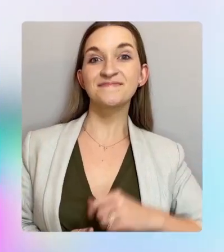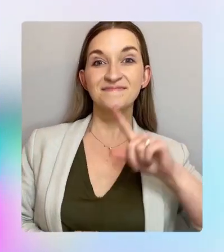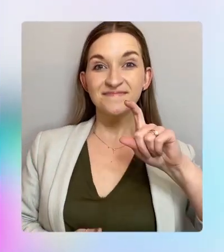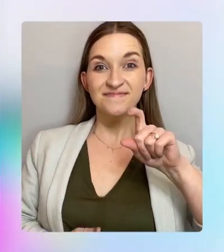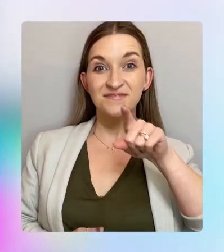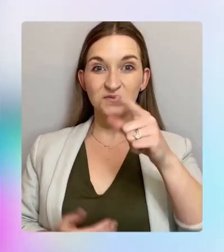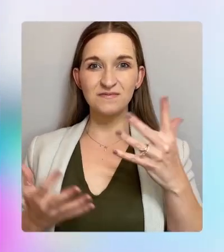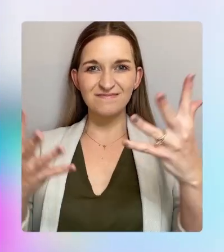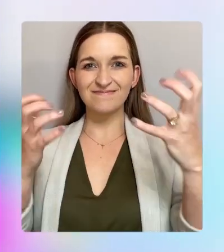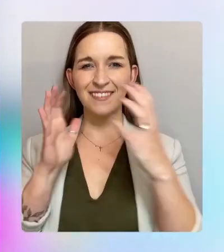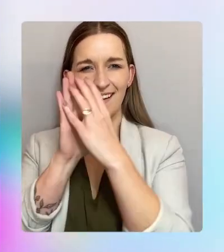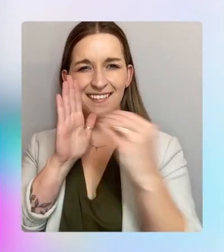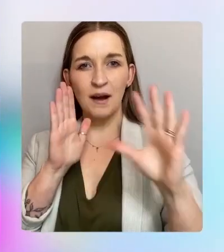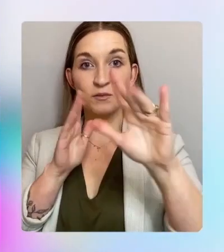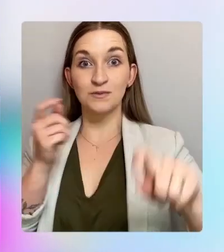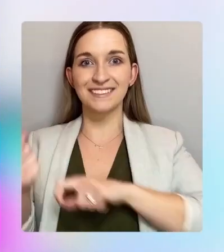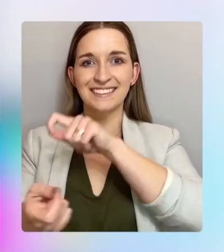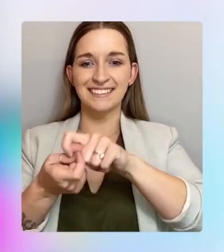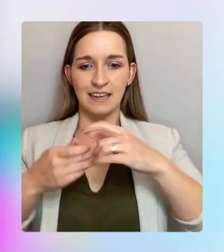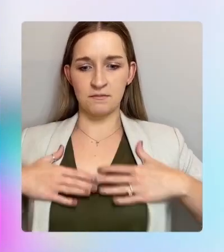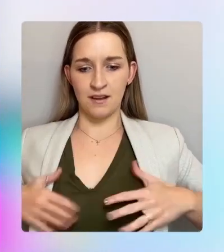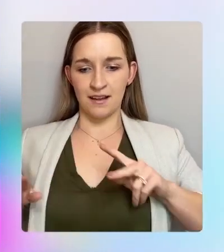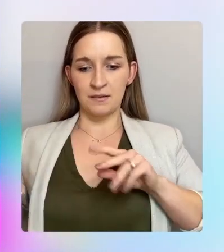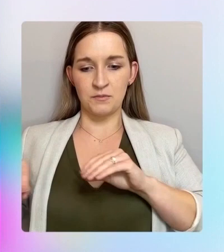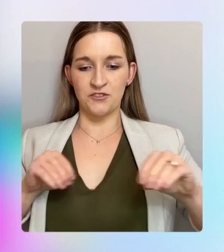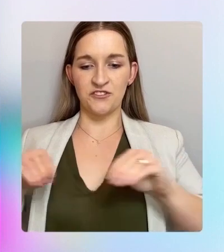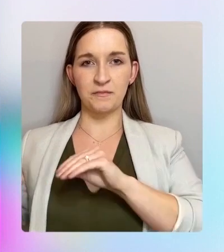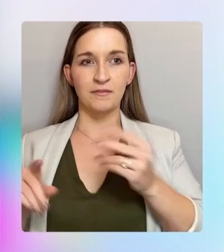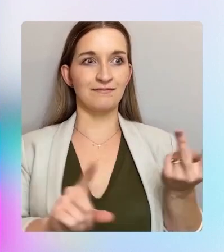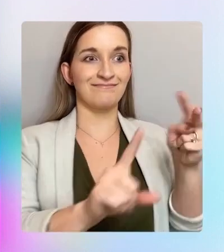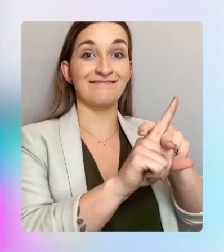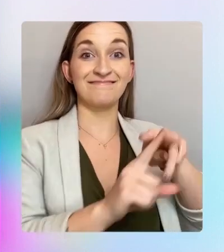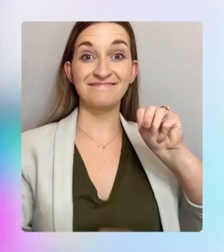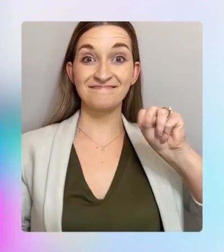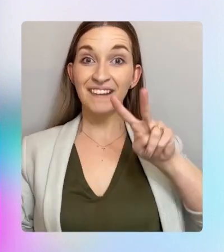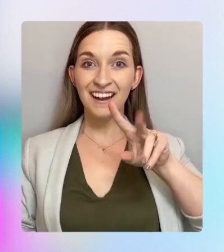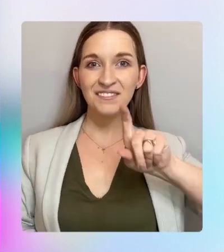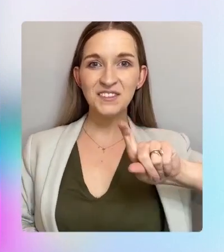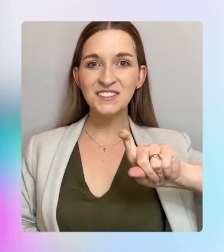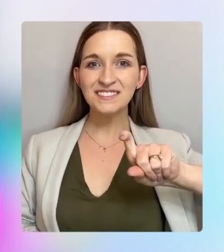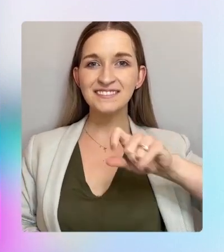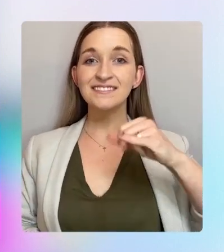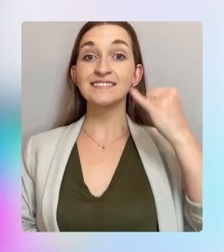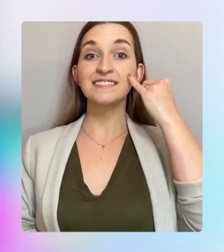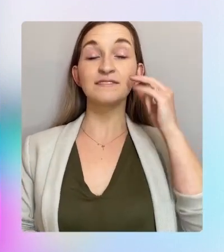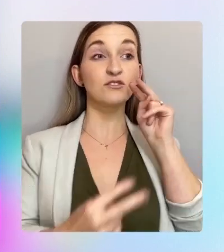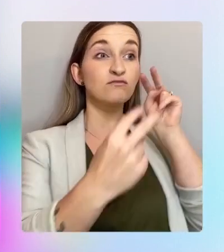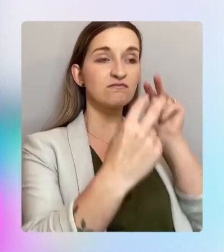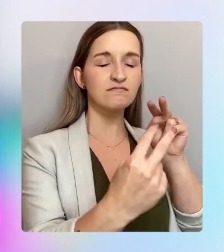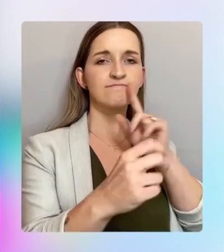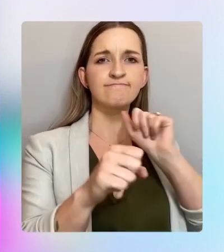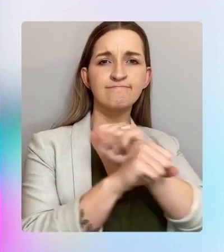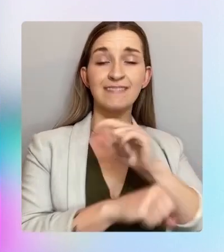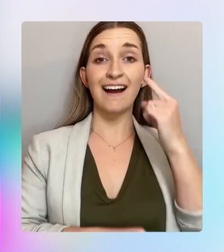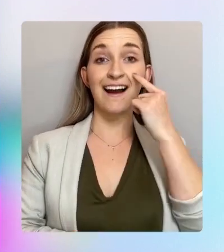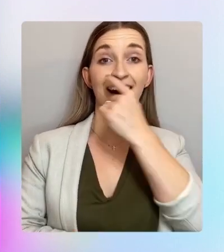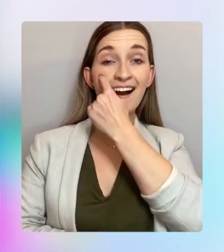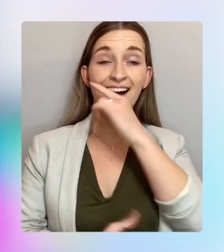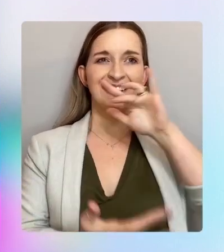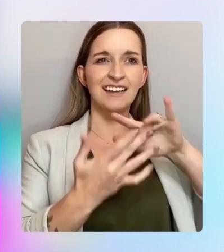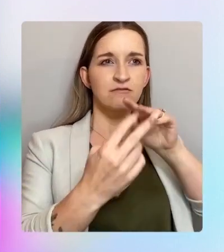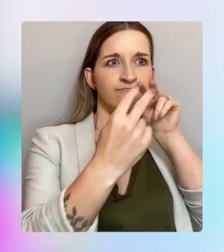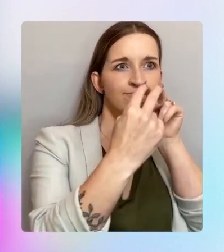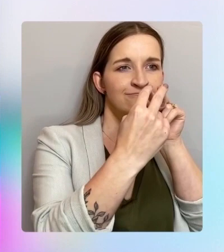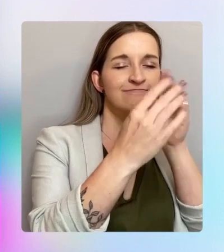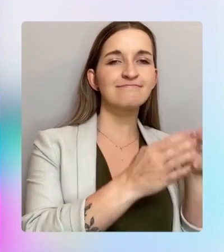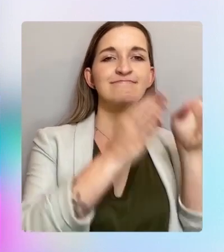Wouldn't it be great if you could transport your physical movements into the metaverse? When you look someone in the eye, you could really make eye contact.